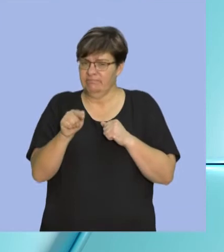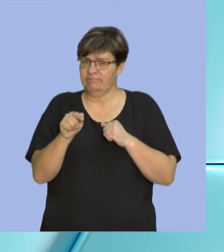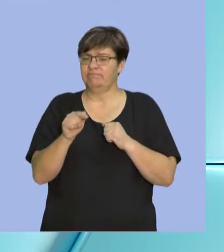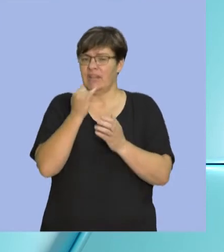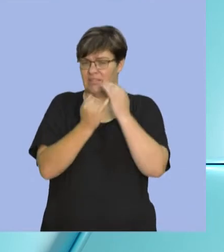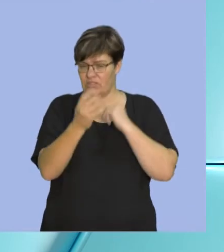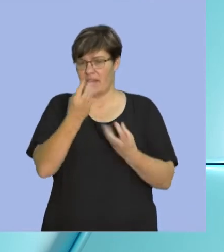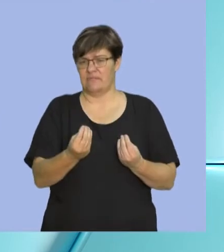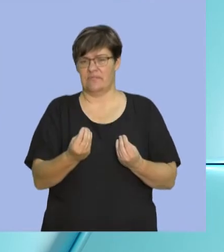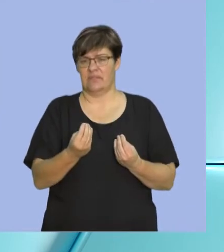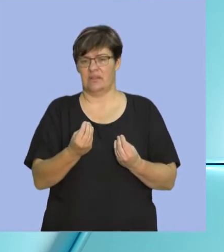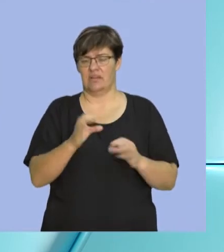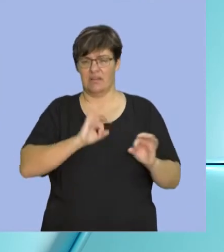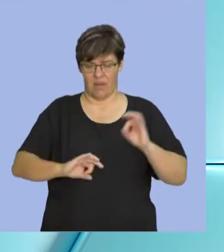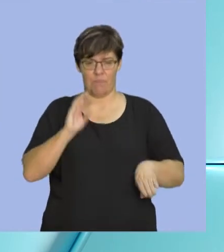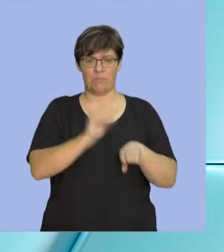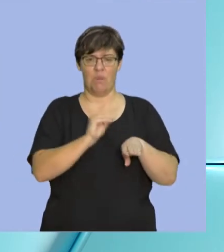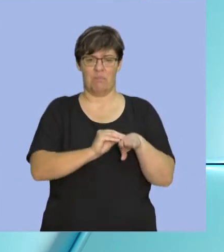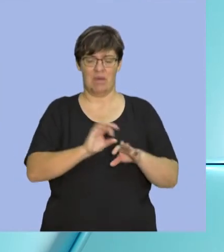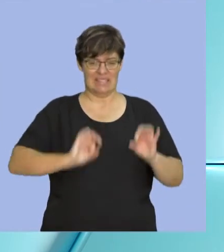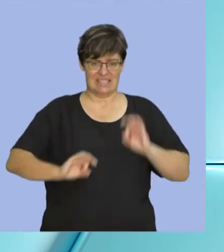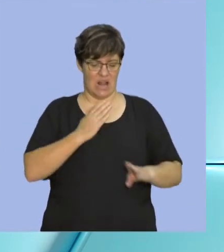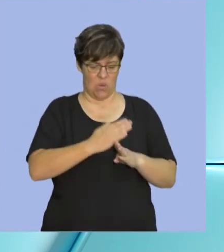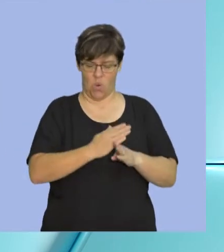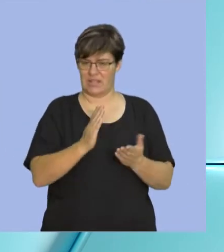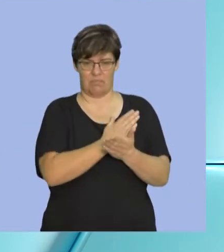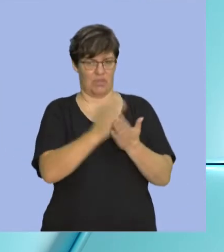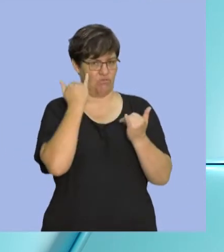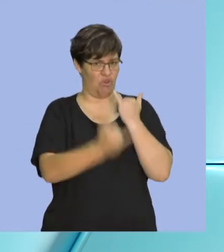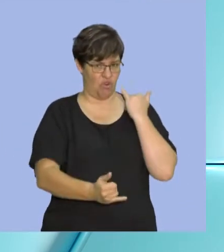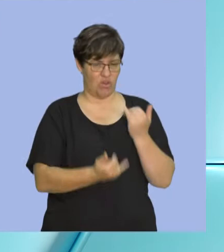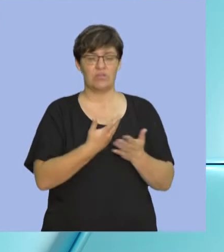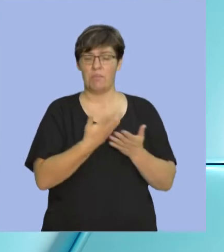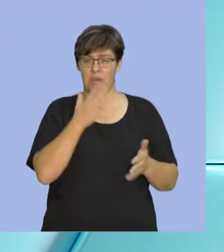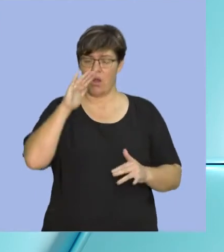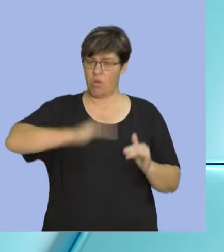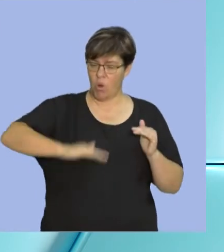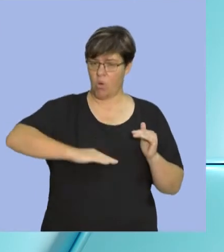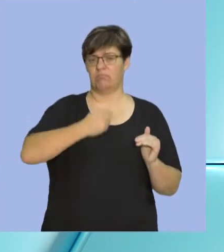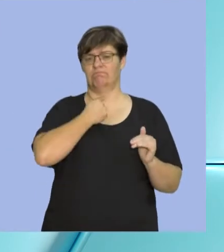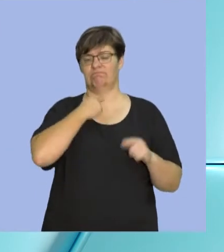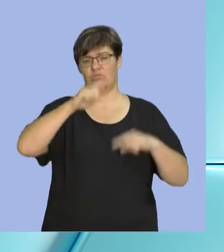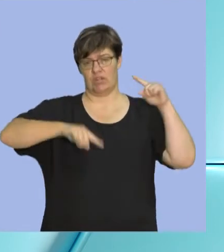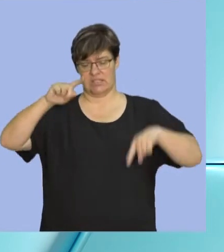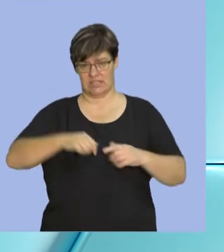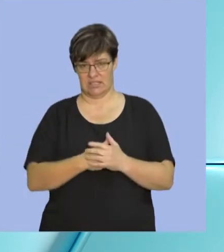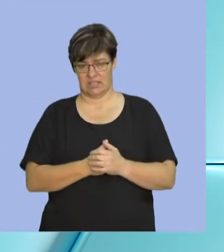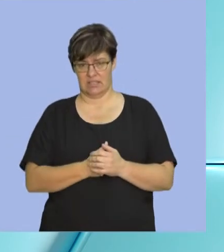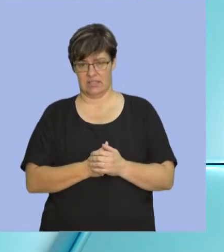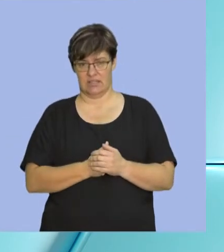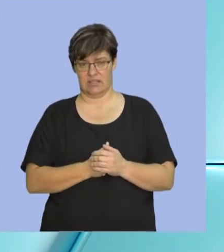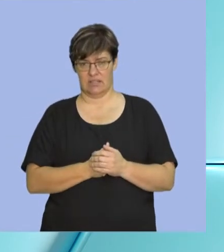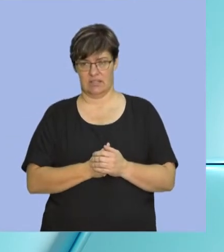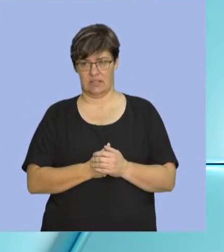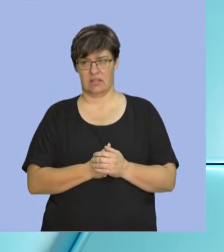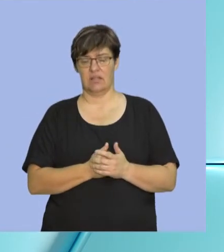having some endocrine problem, and that would mean that they possibly have a low metabolic rate. It could be a sign of them having